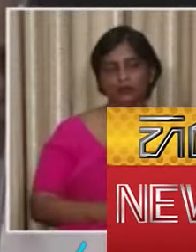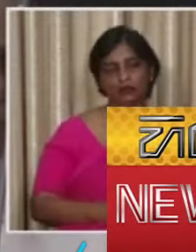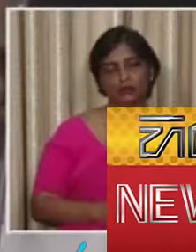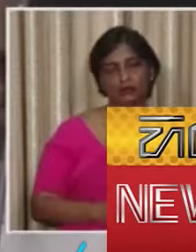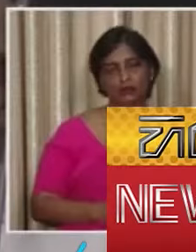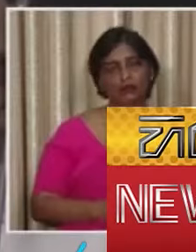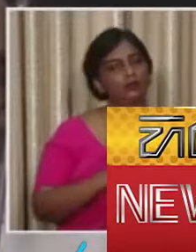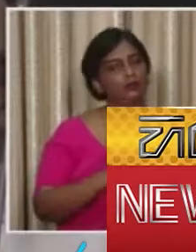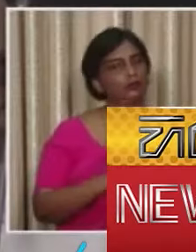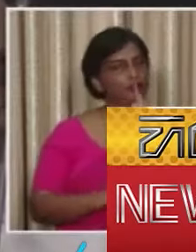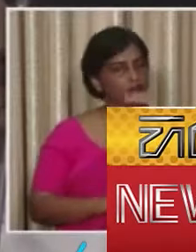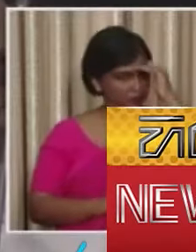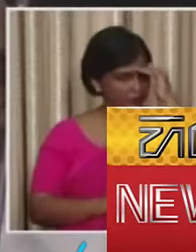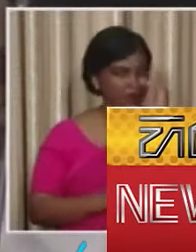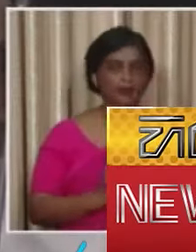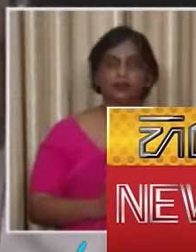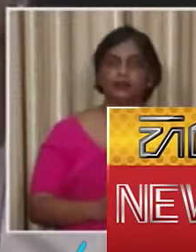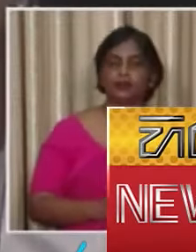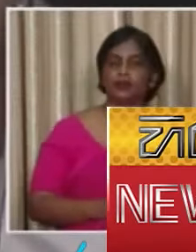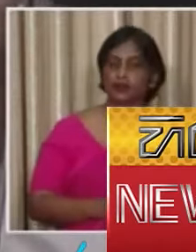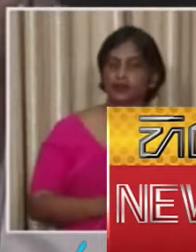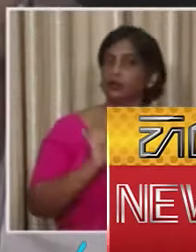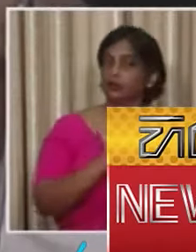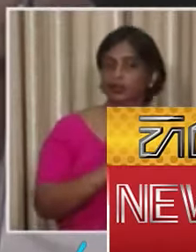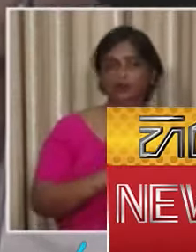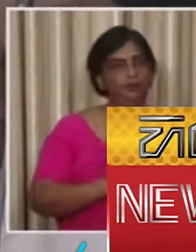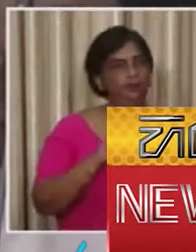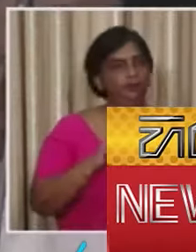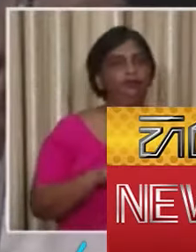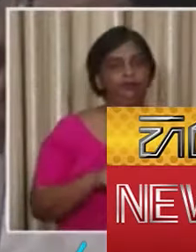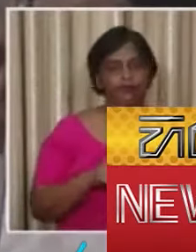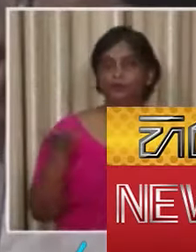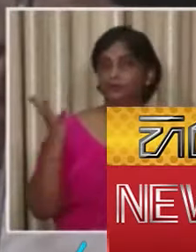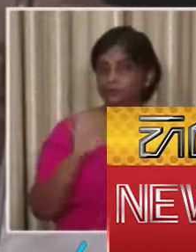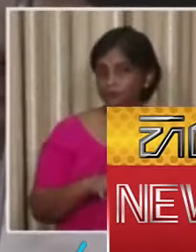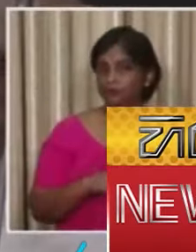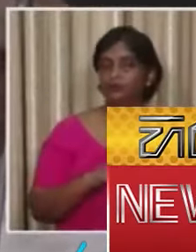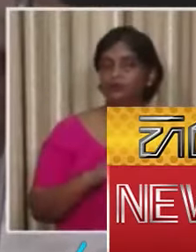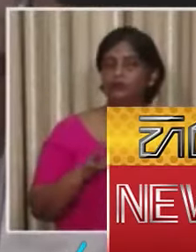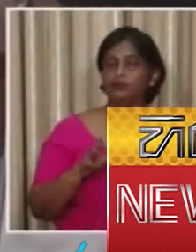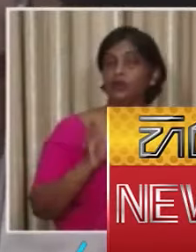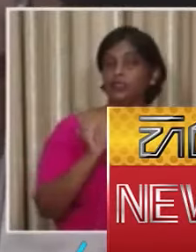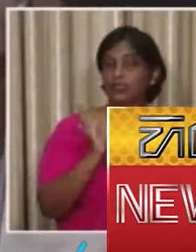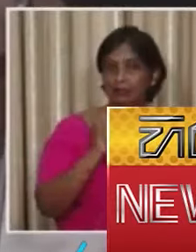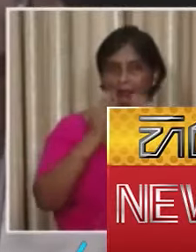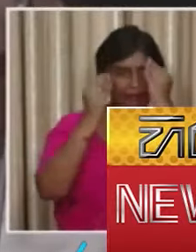only colleague who came to Parliament with me, Mr. Sambandhan, is no longer here with us. He passed away on